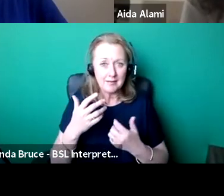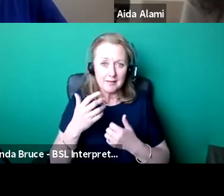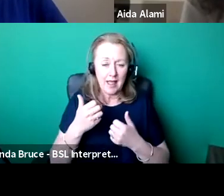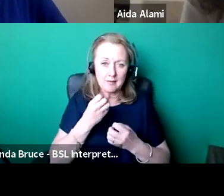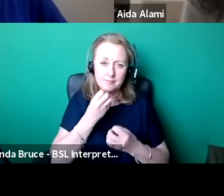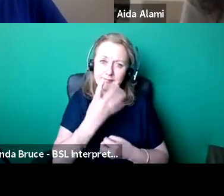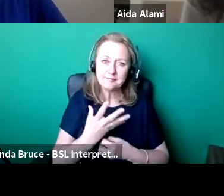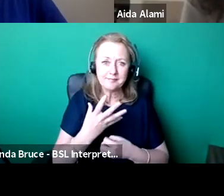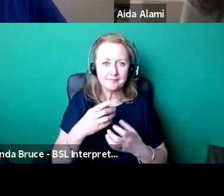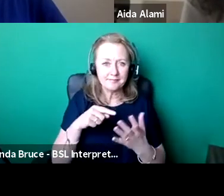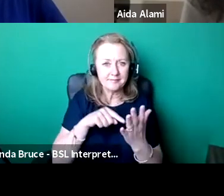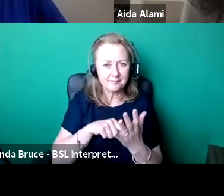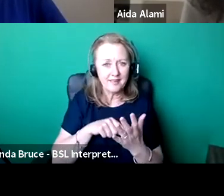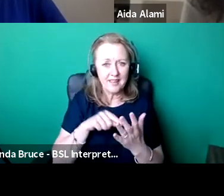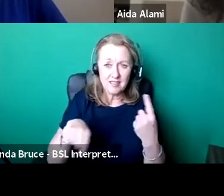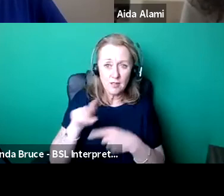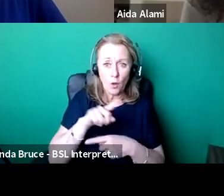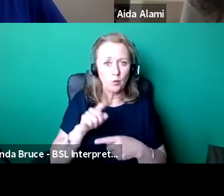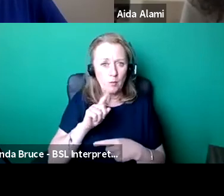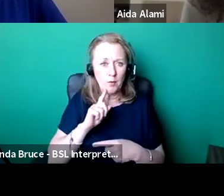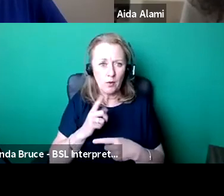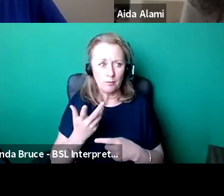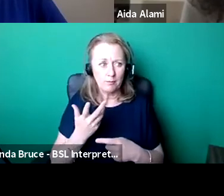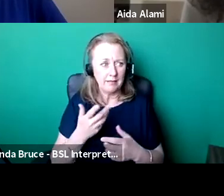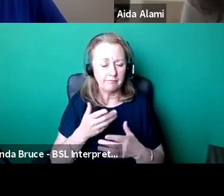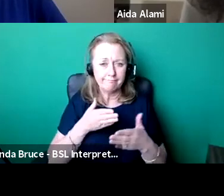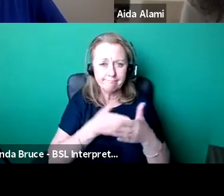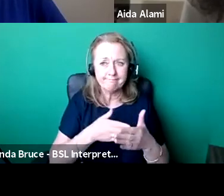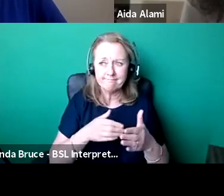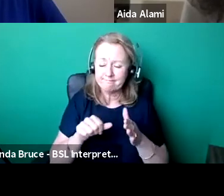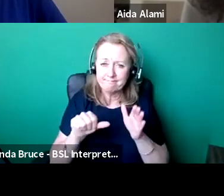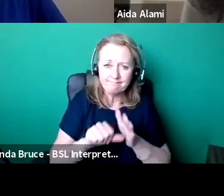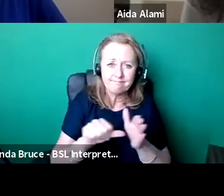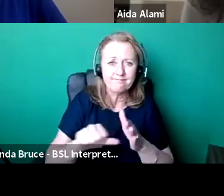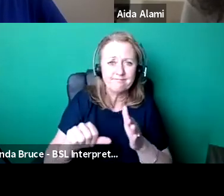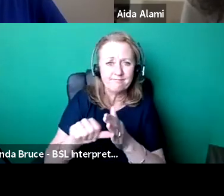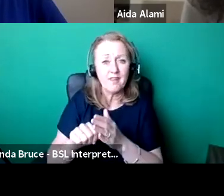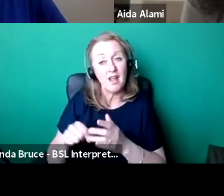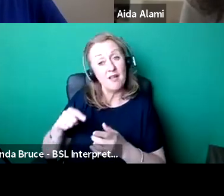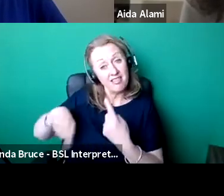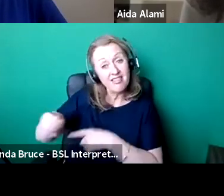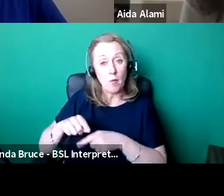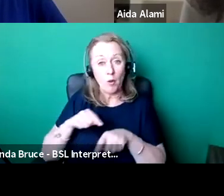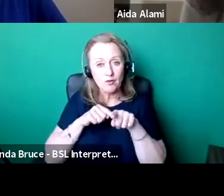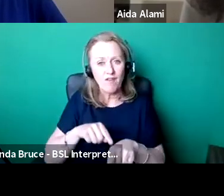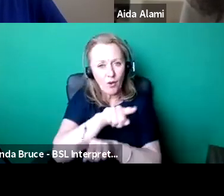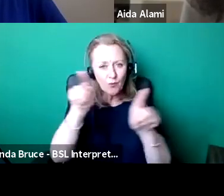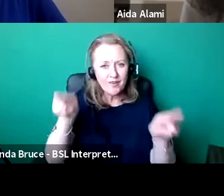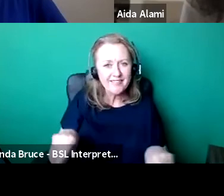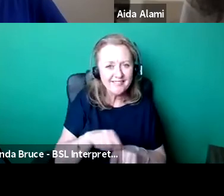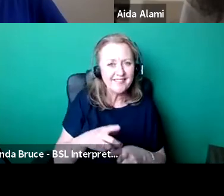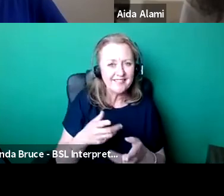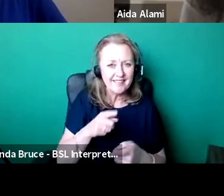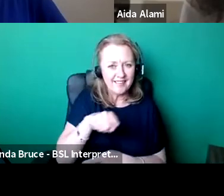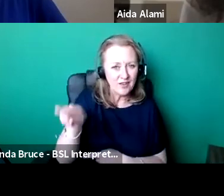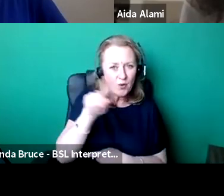challenges that the women have been facing, they feel that they want to follow in the footsteps of these great women. And that to me is the